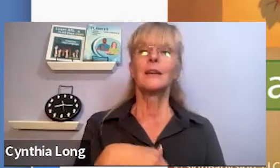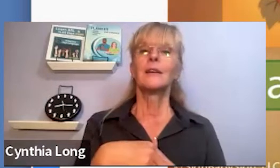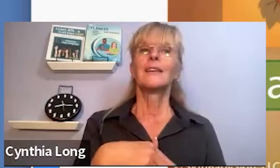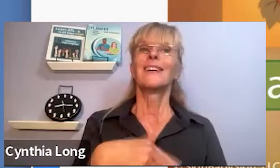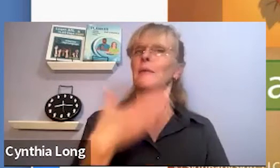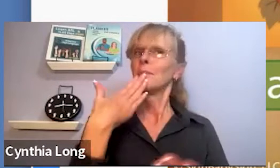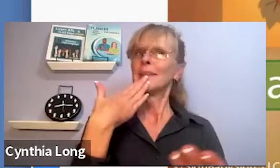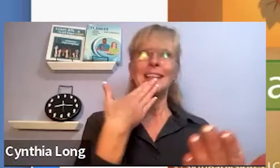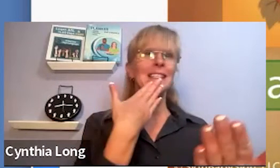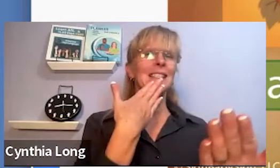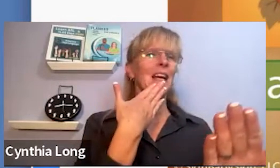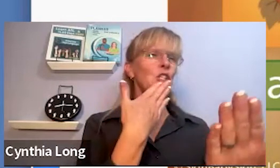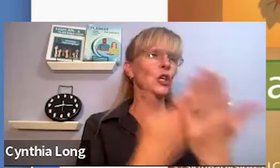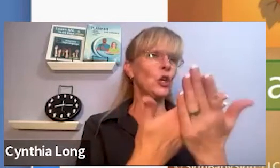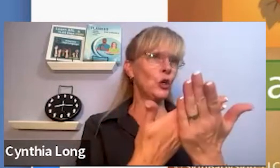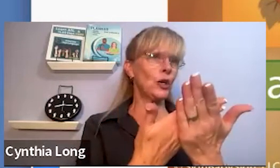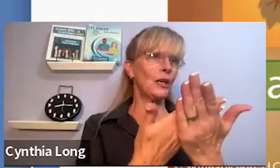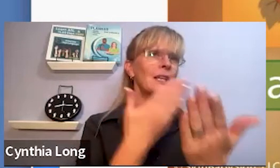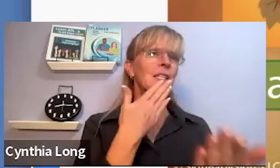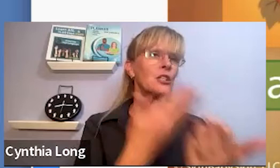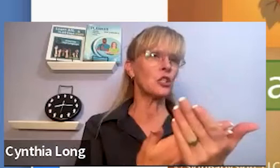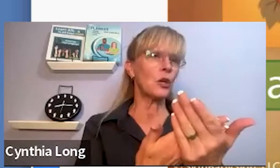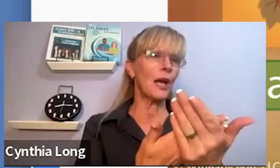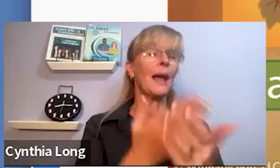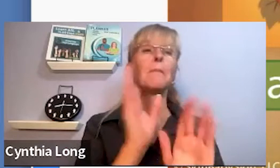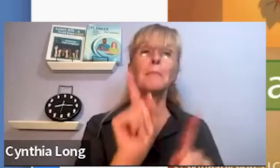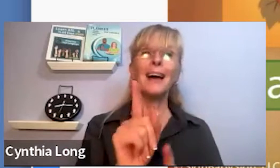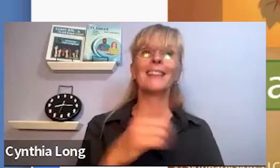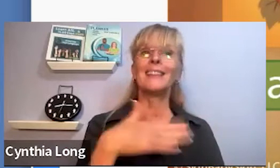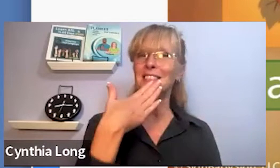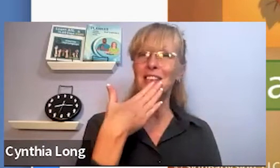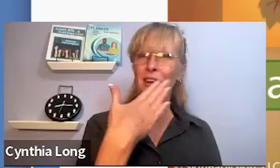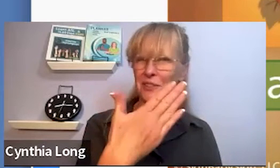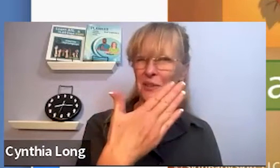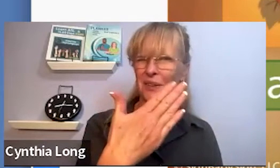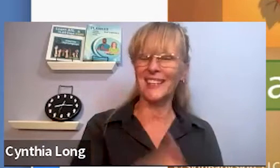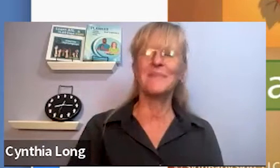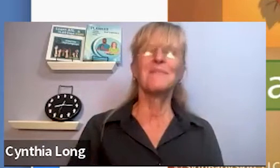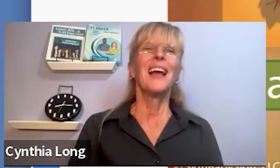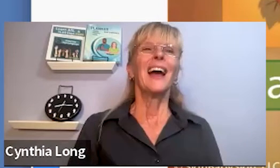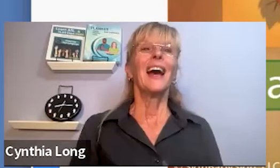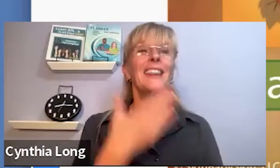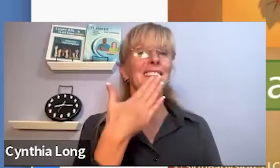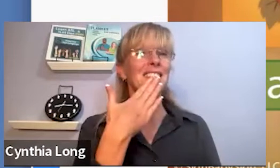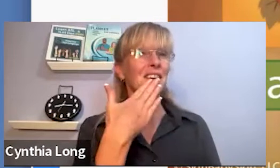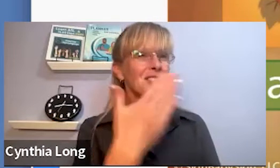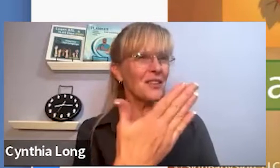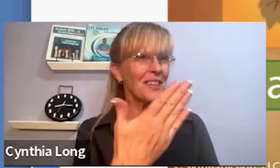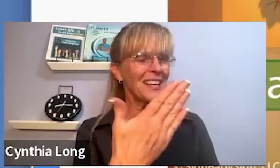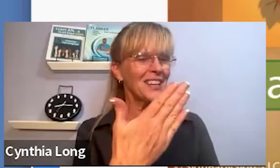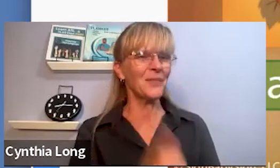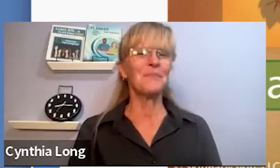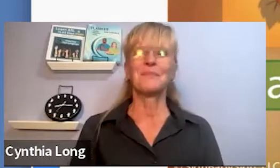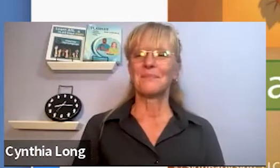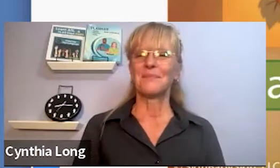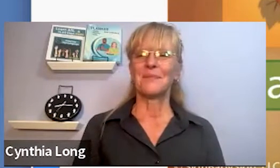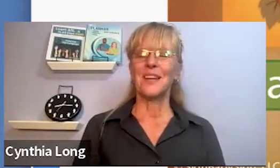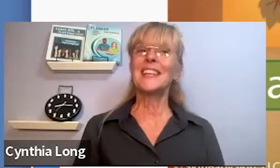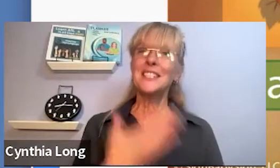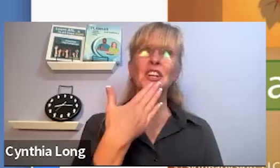good. This is actually good. It touches your hand, but this is also good. And this is also thank